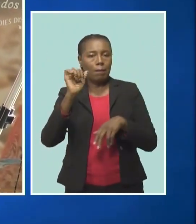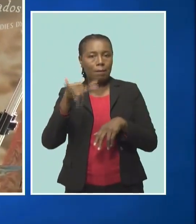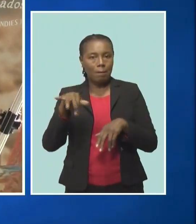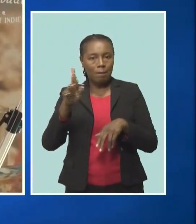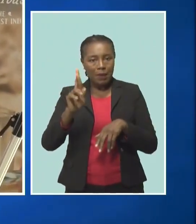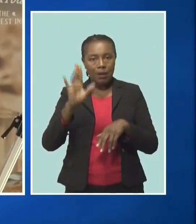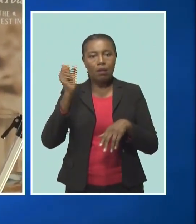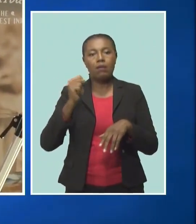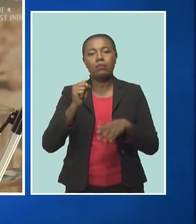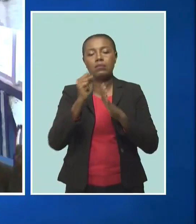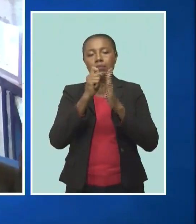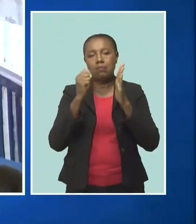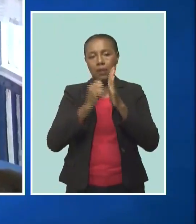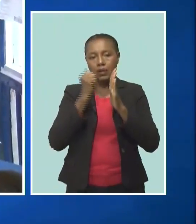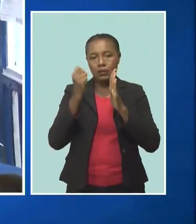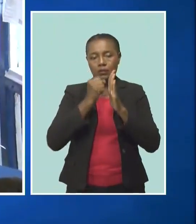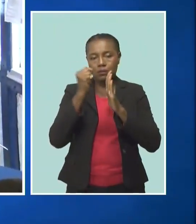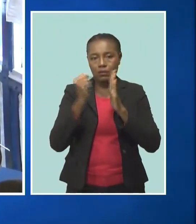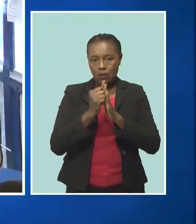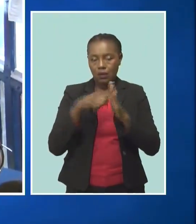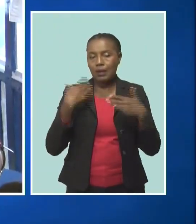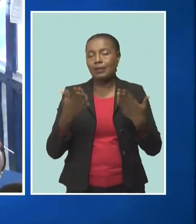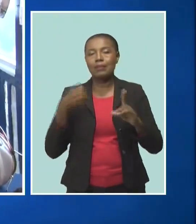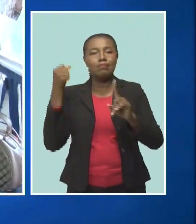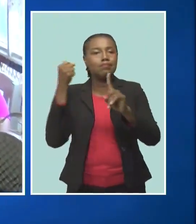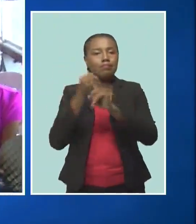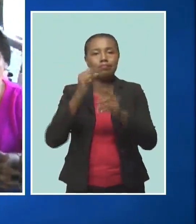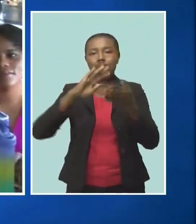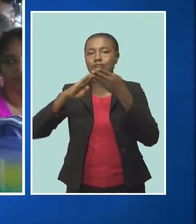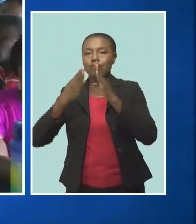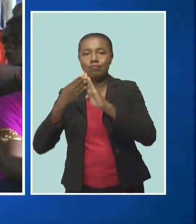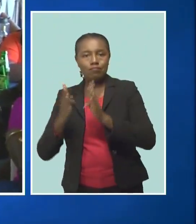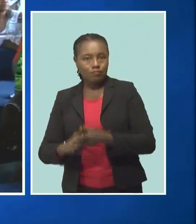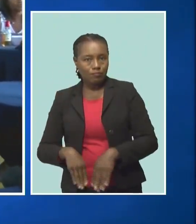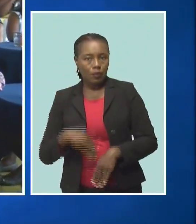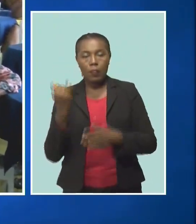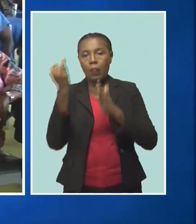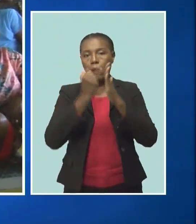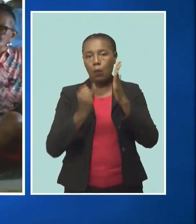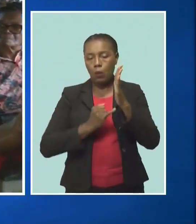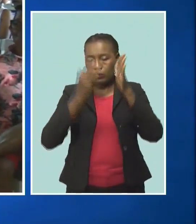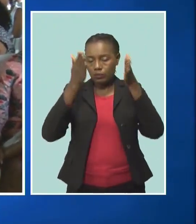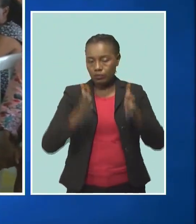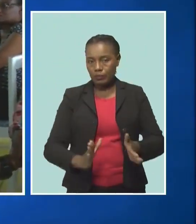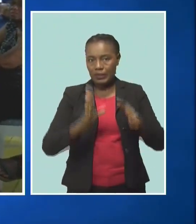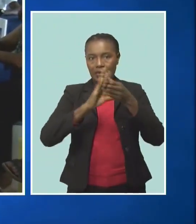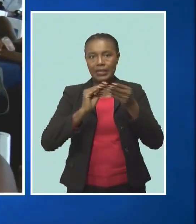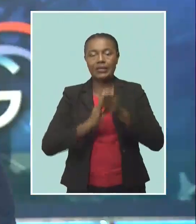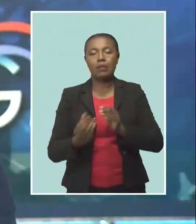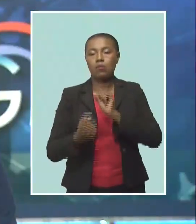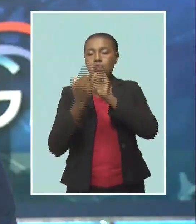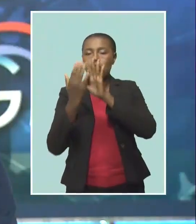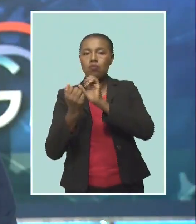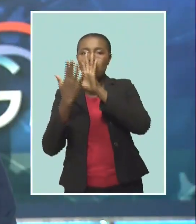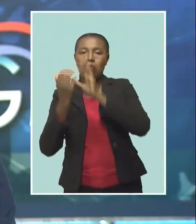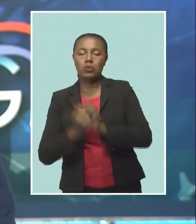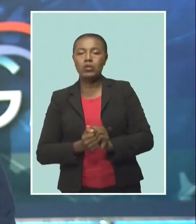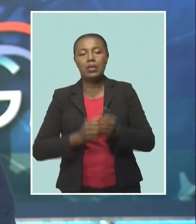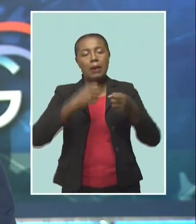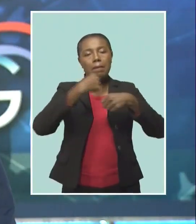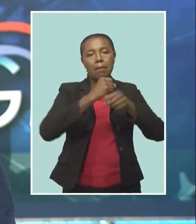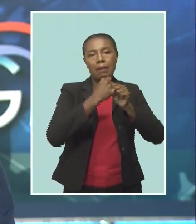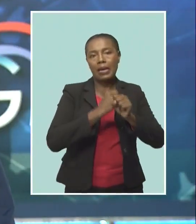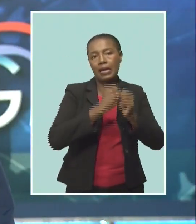his remarkable impact on the community. The artist spoke of some of the challenges he encountered creating the piece and how